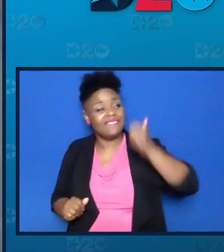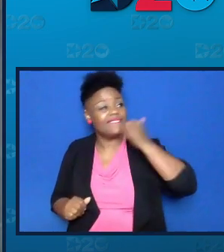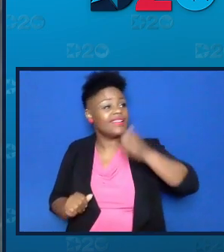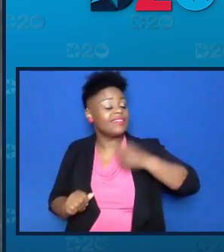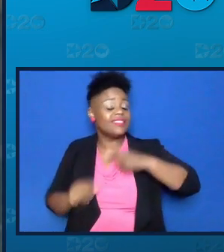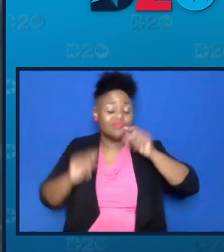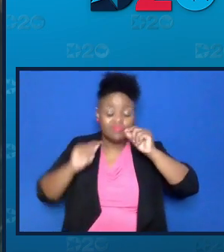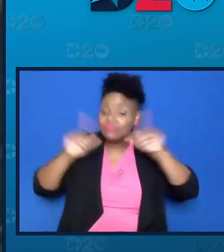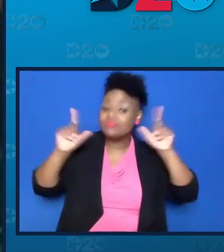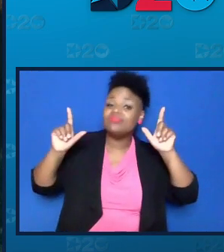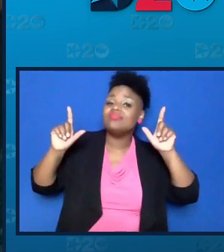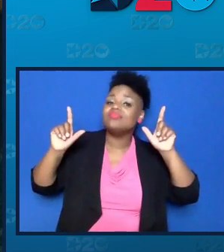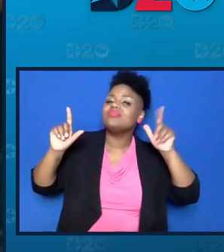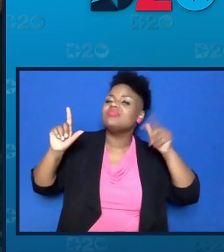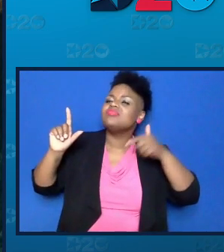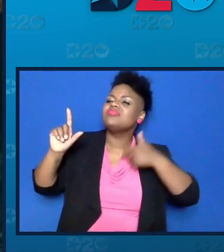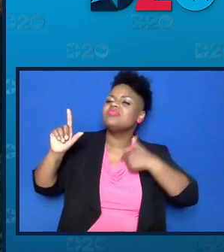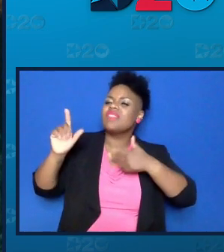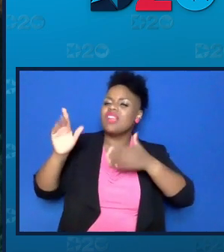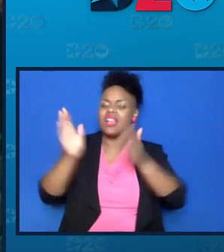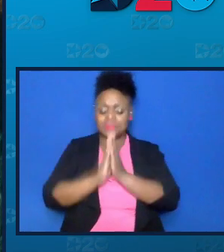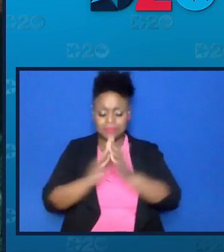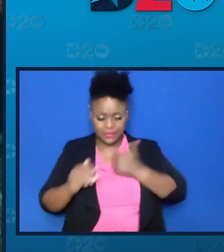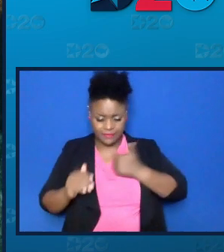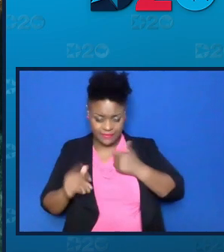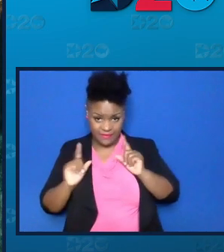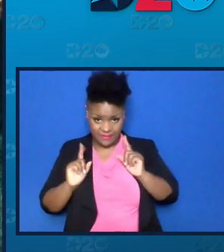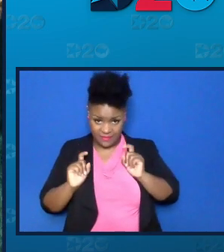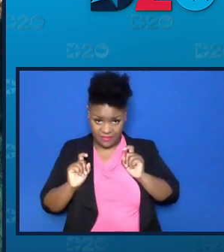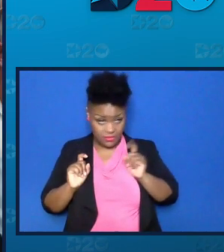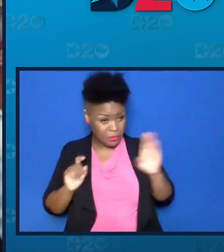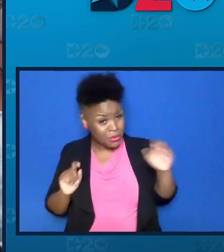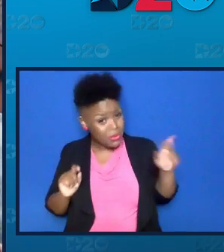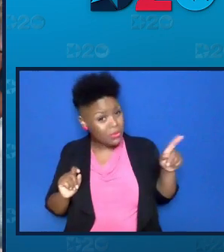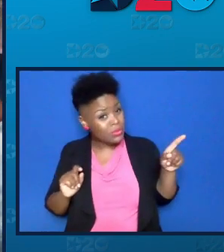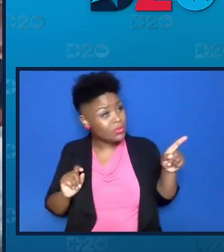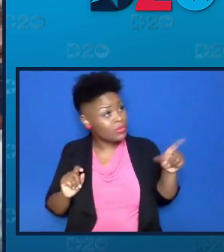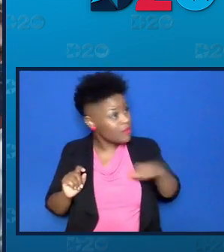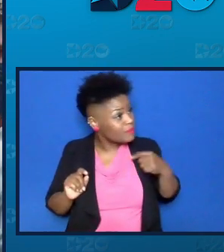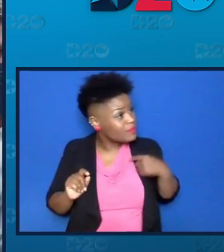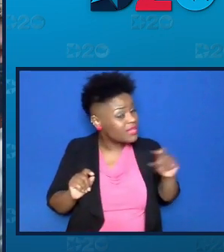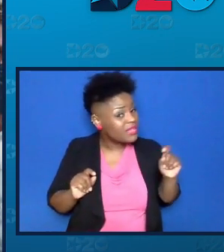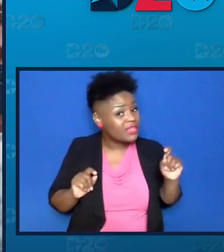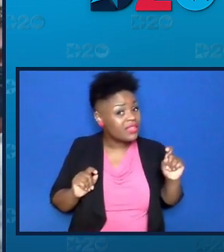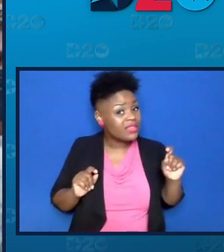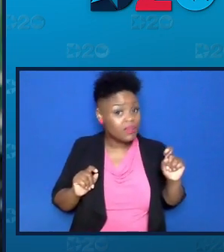proud of me, because that's what makes me move on.